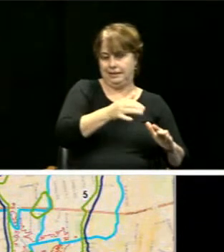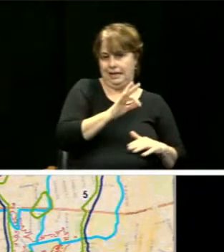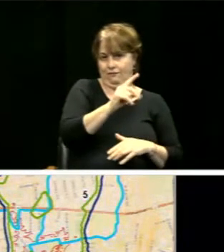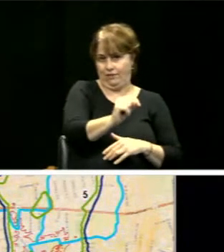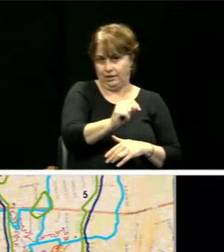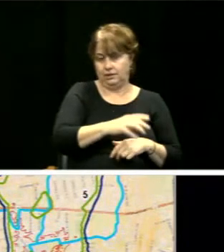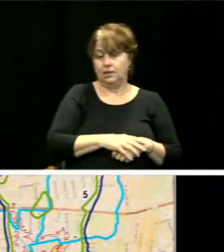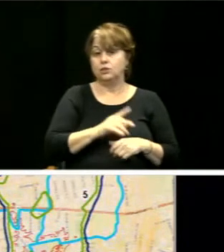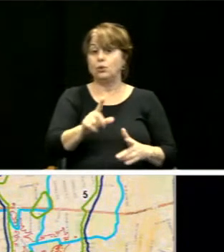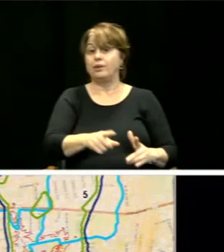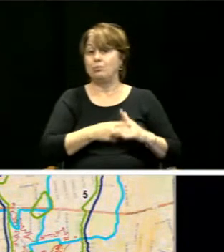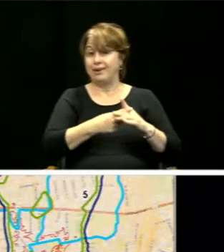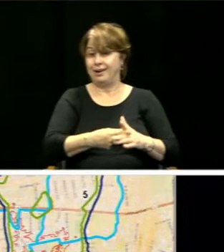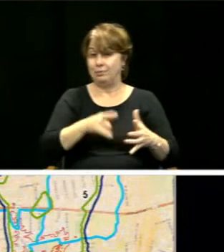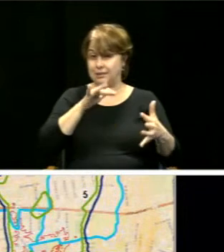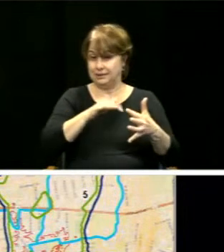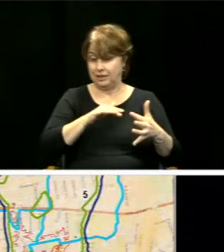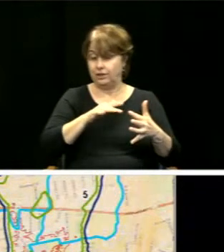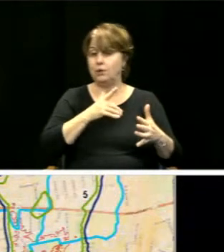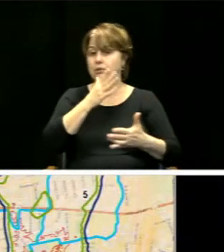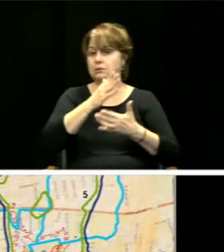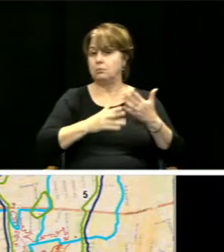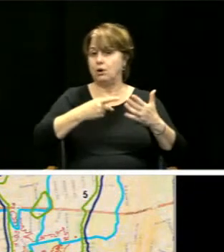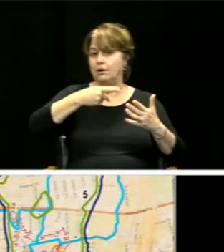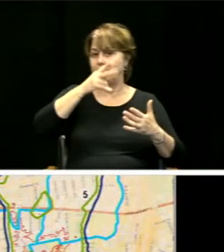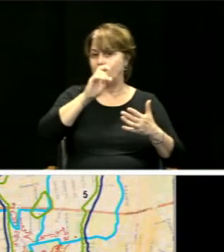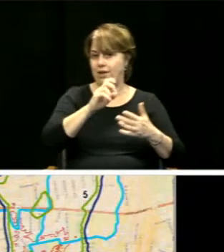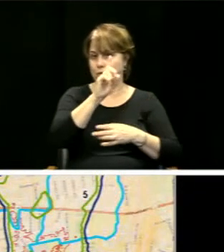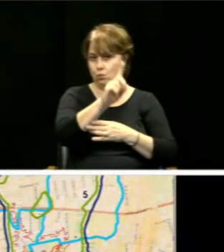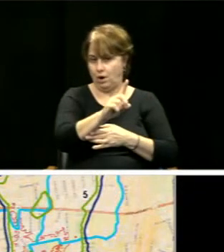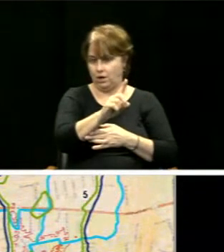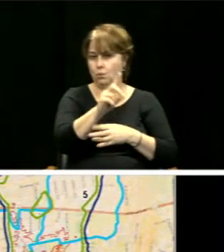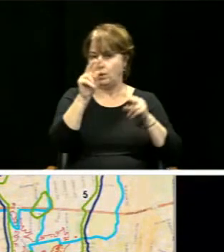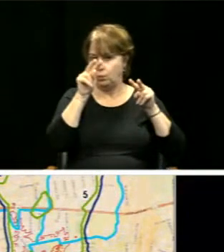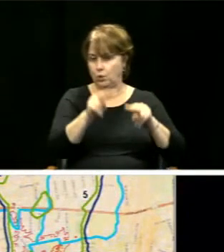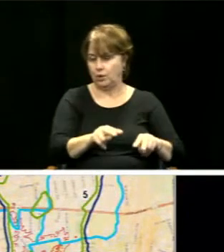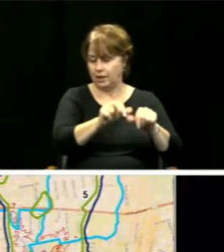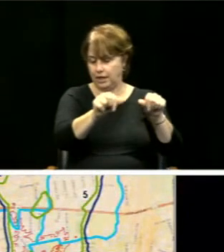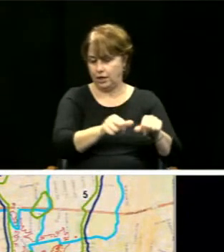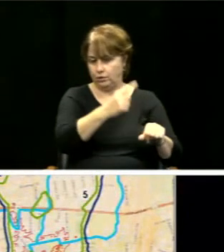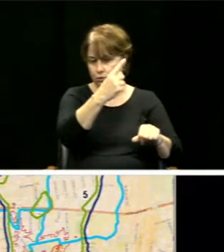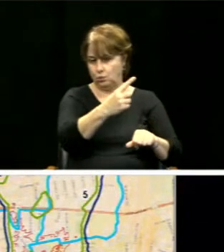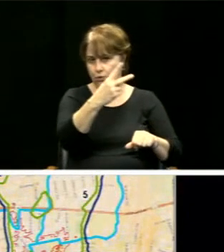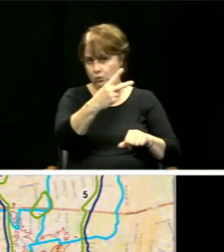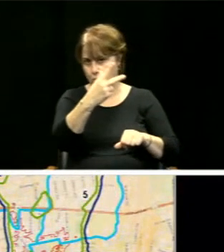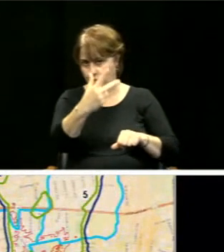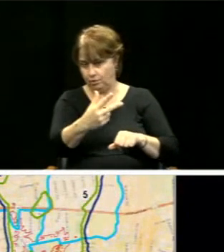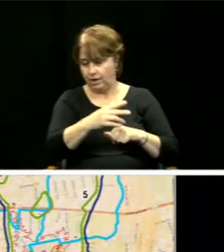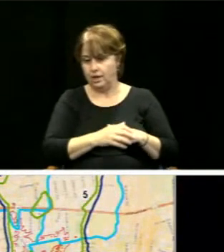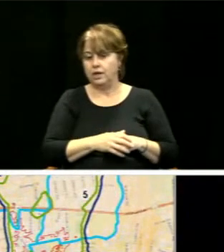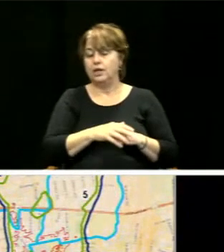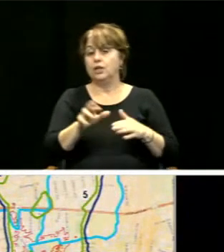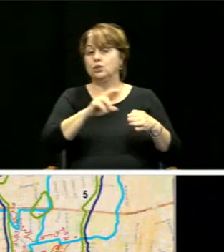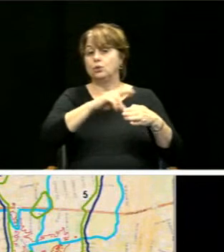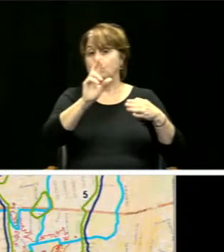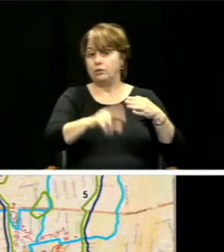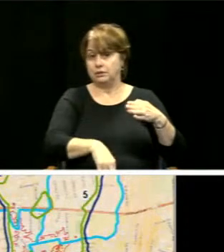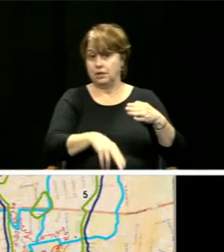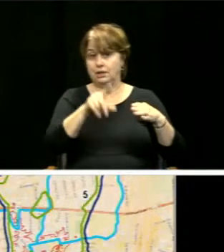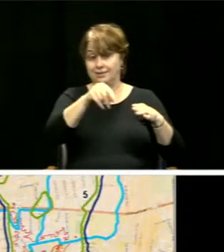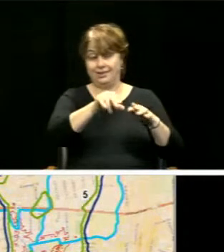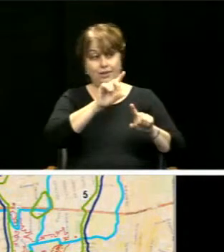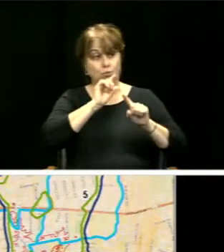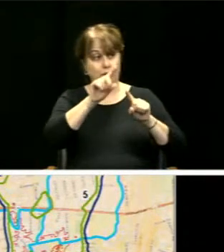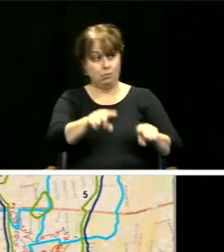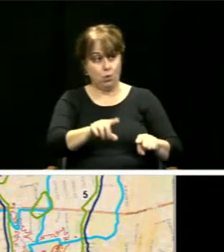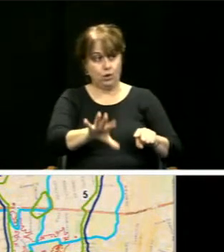groundwater study was done as part of phase 1 when we were looking at areas 1, 2, and 3. And so the results of the groundwater study are in that report that